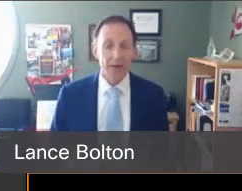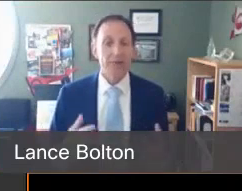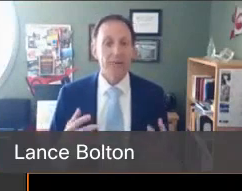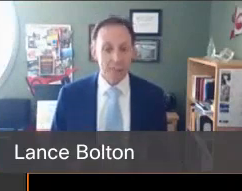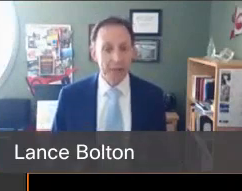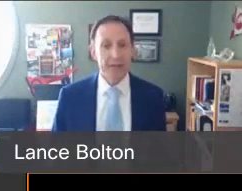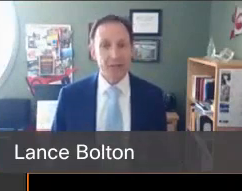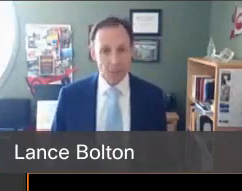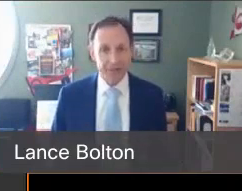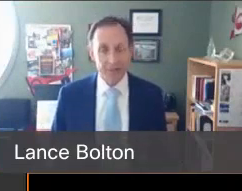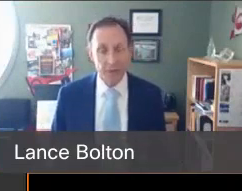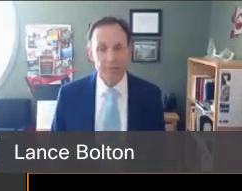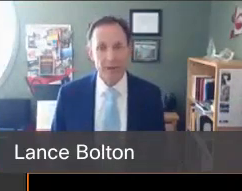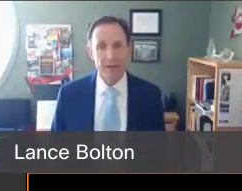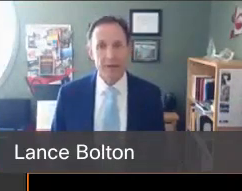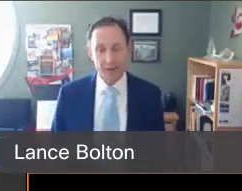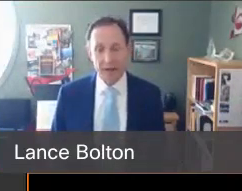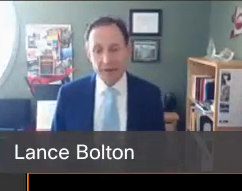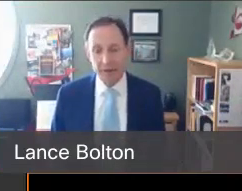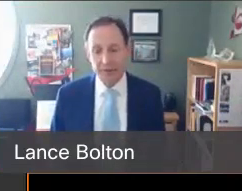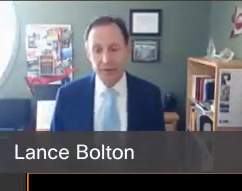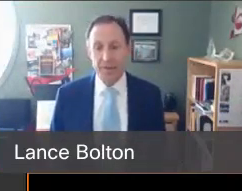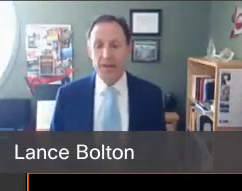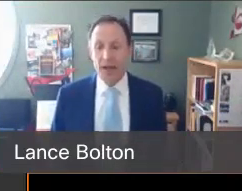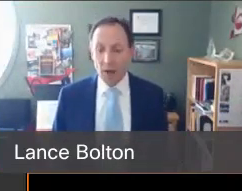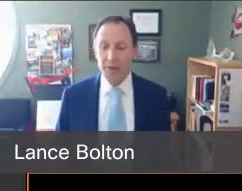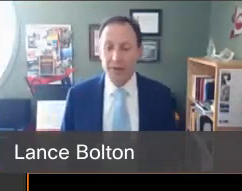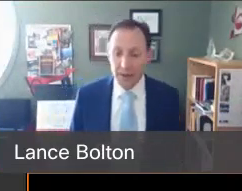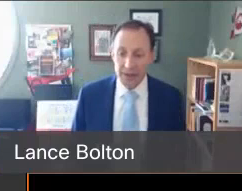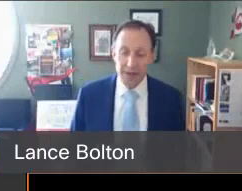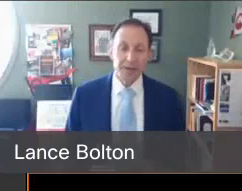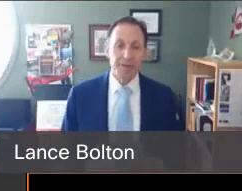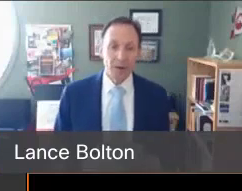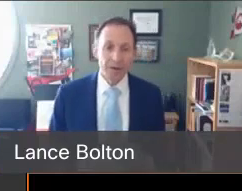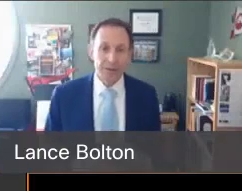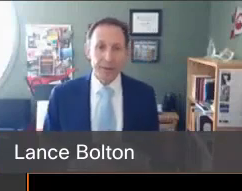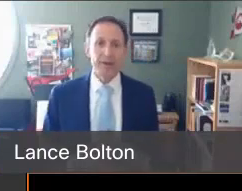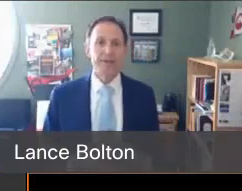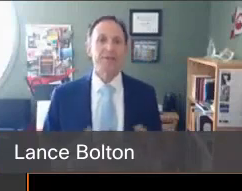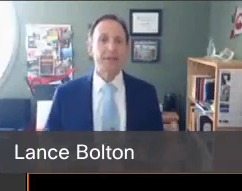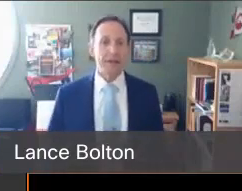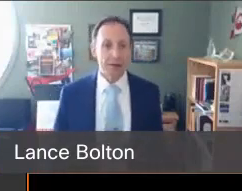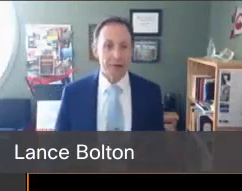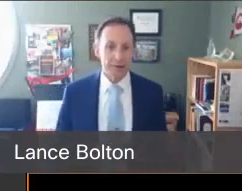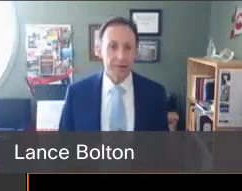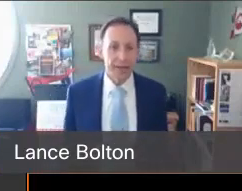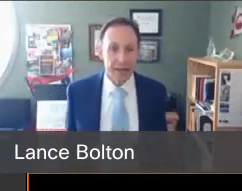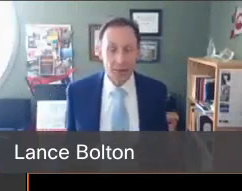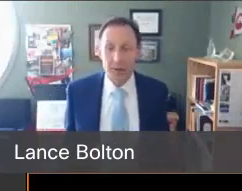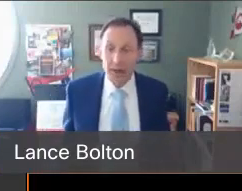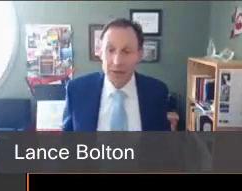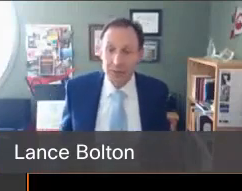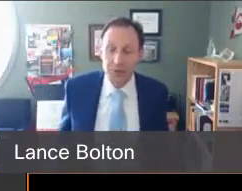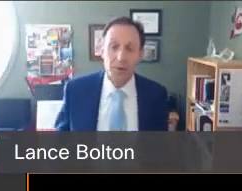And they're a tremendous resource to the college. I want to tell you, if you're experiencing challenges in